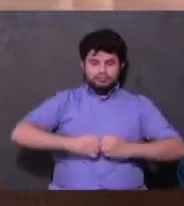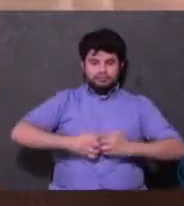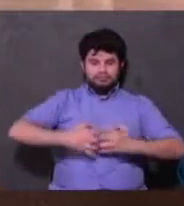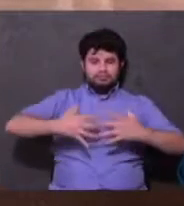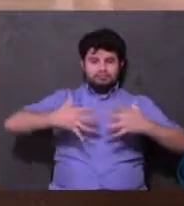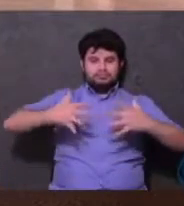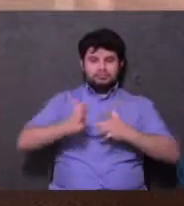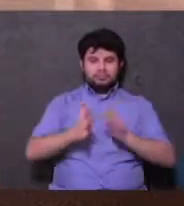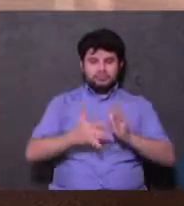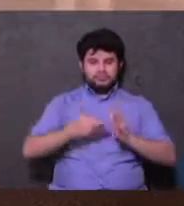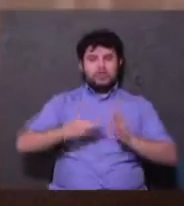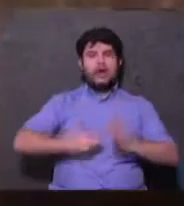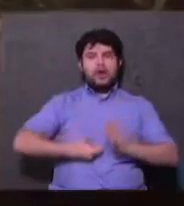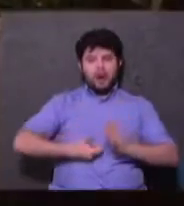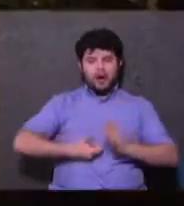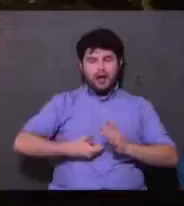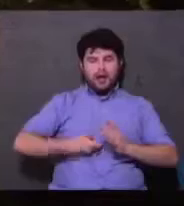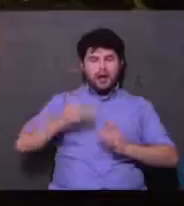womb, Jesus.